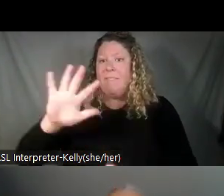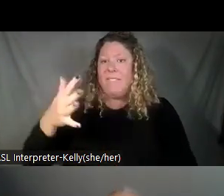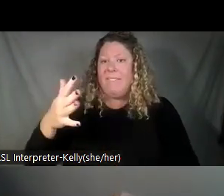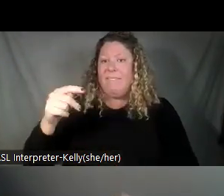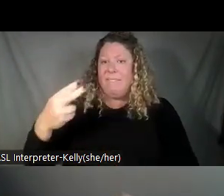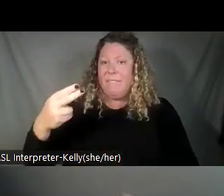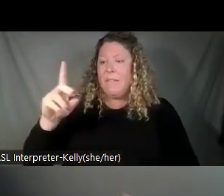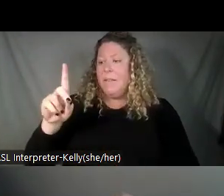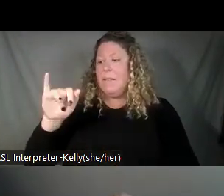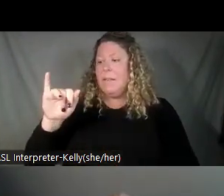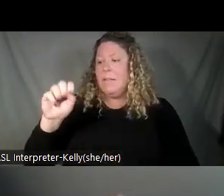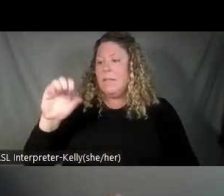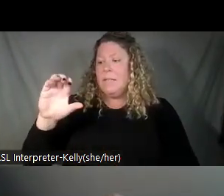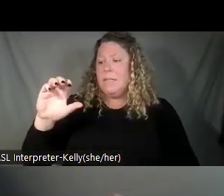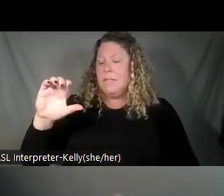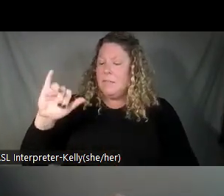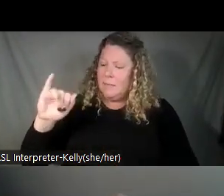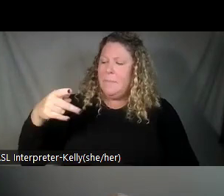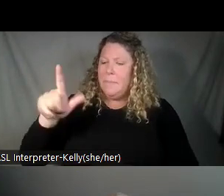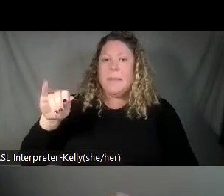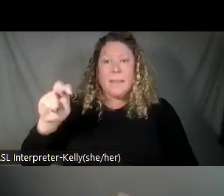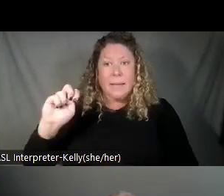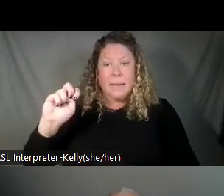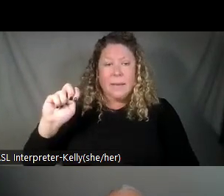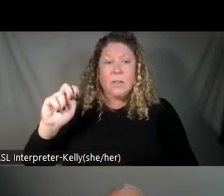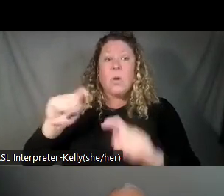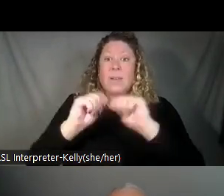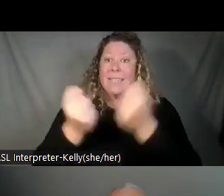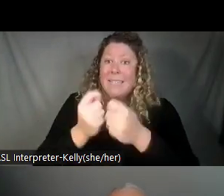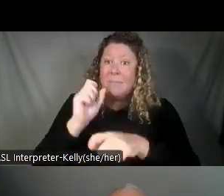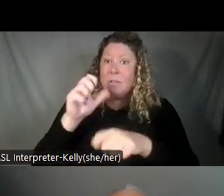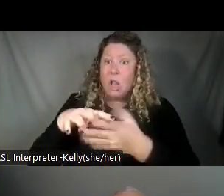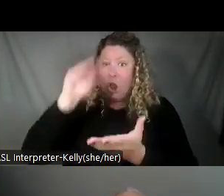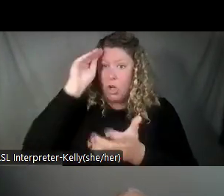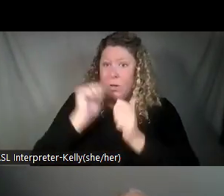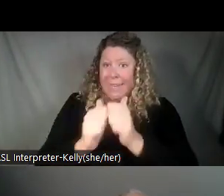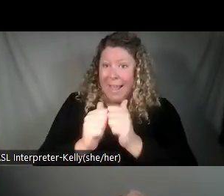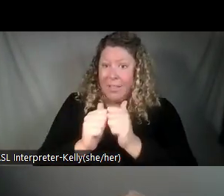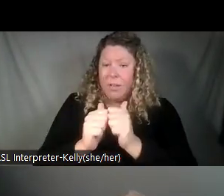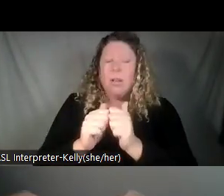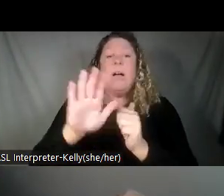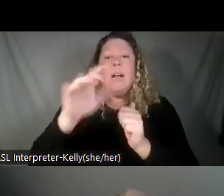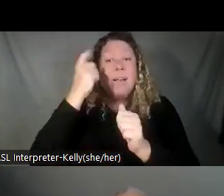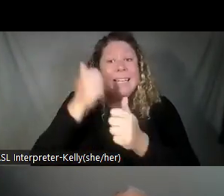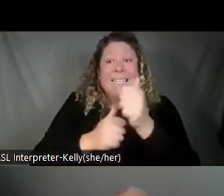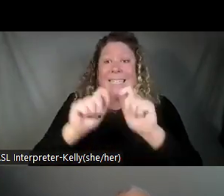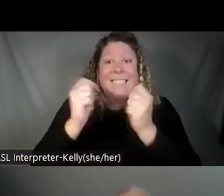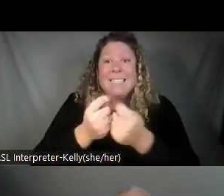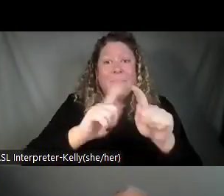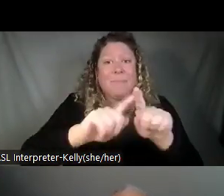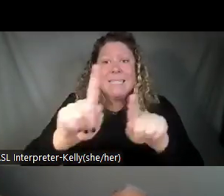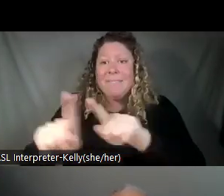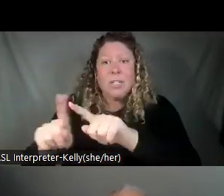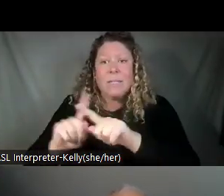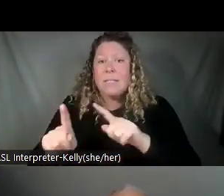learn together. And the important thing to understand is that each team is different. Each team has a different learning style.